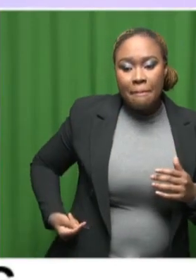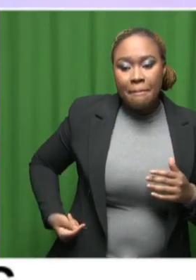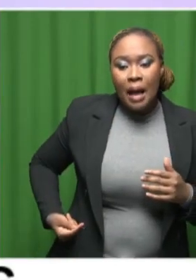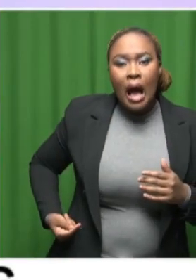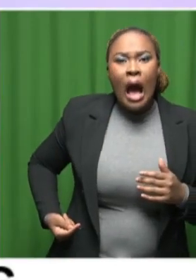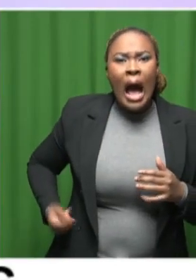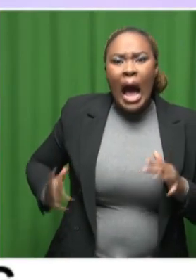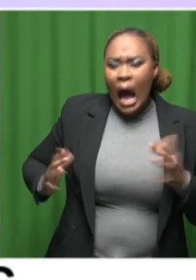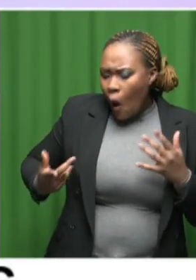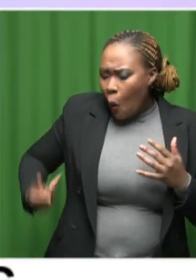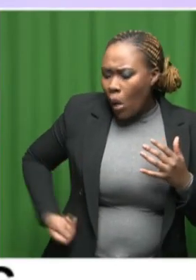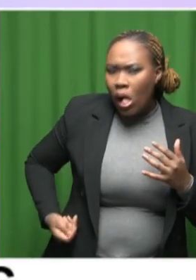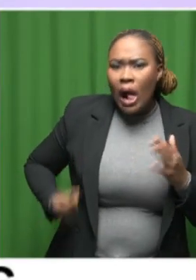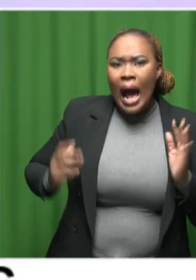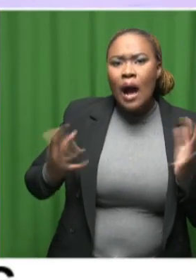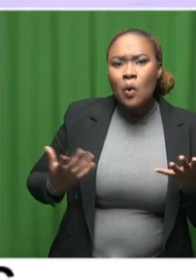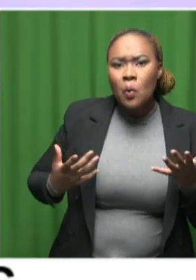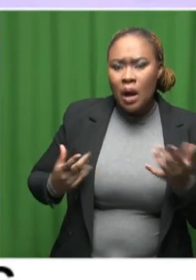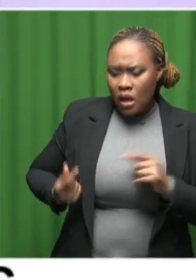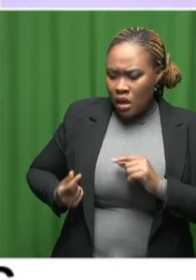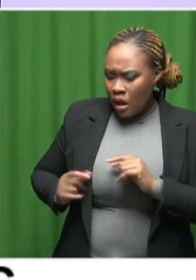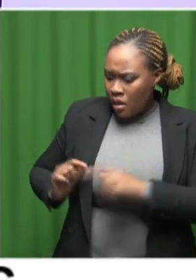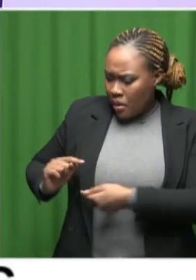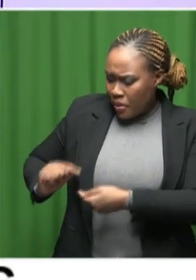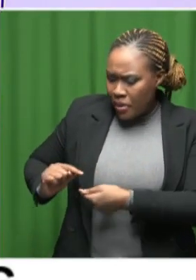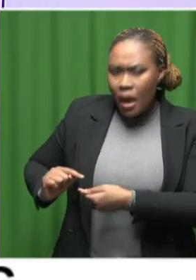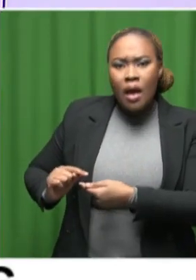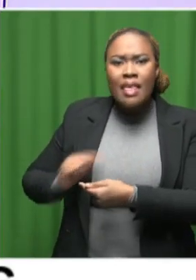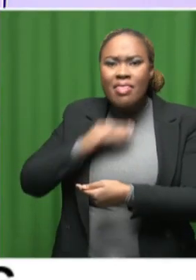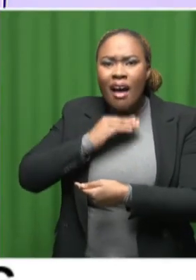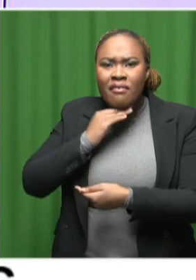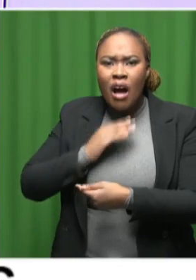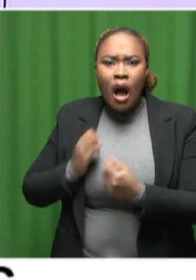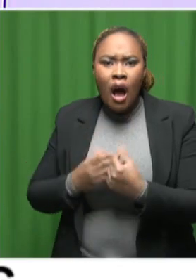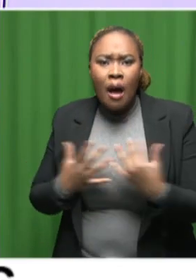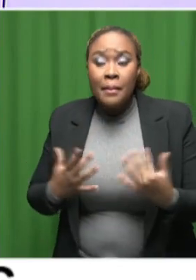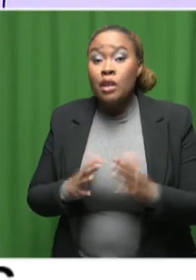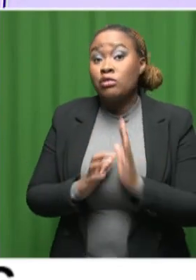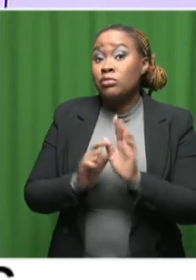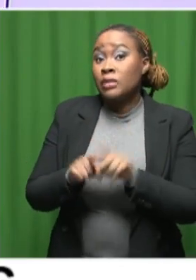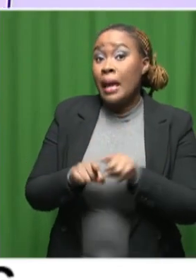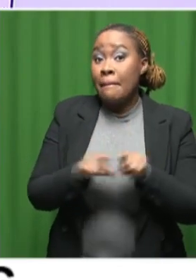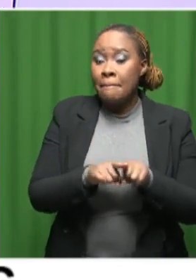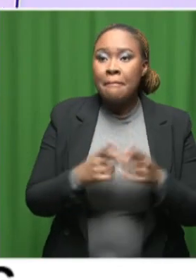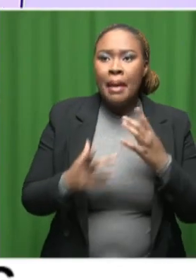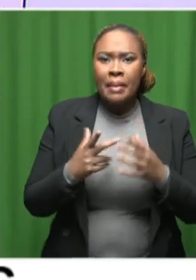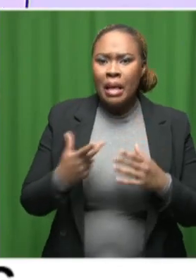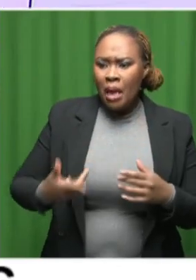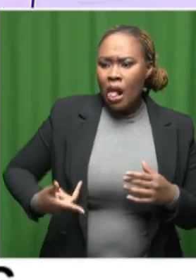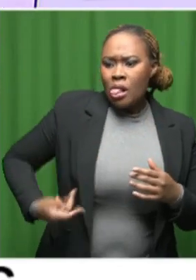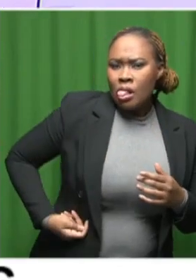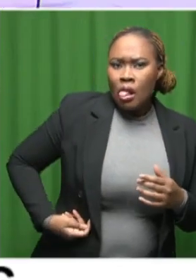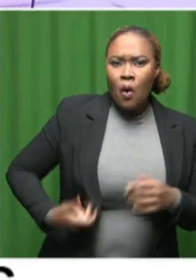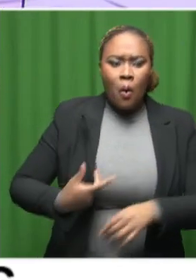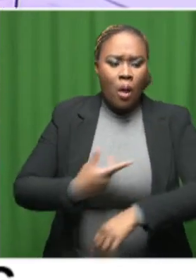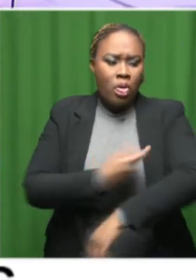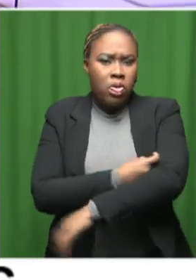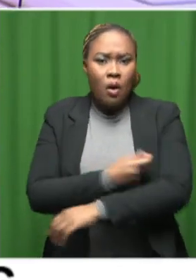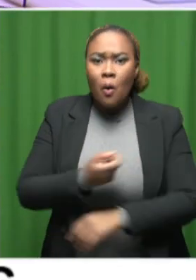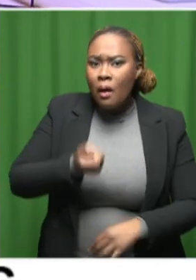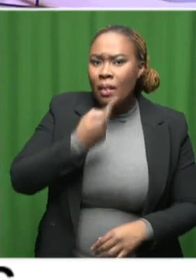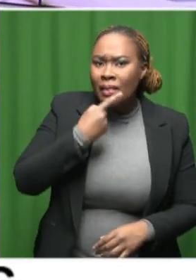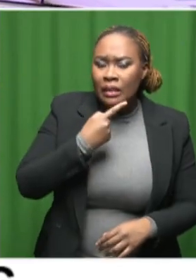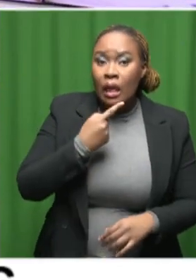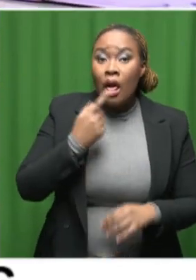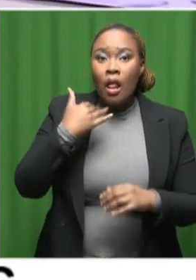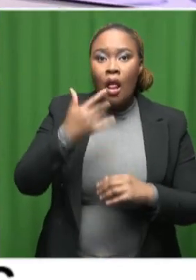and education. But also about product safety, about reporting of adverse drug reactions. There are